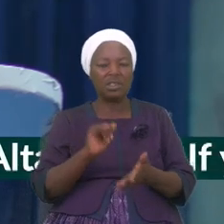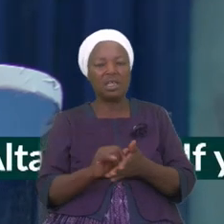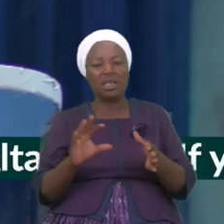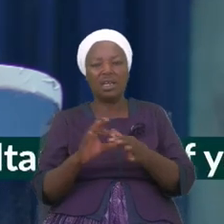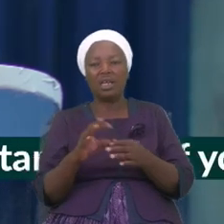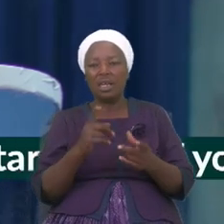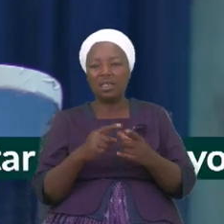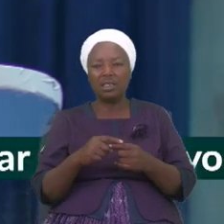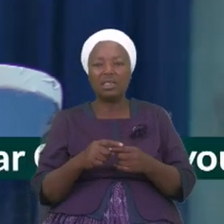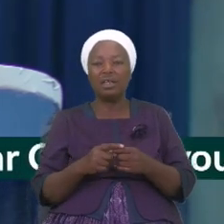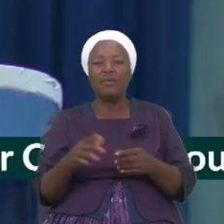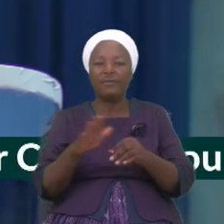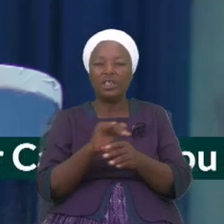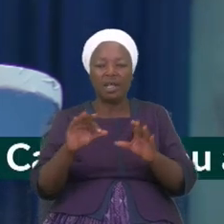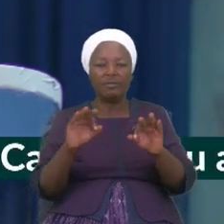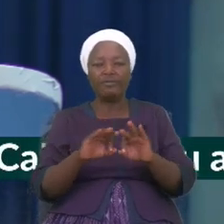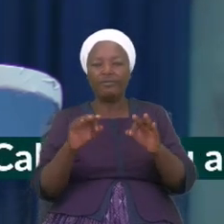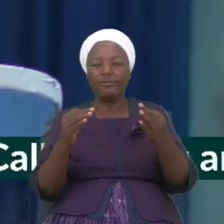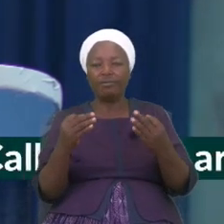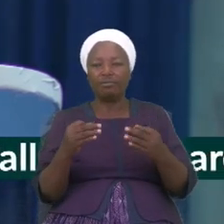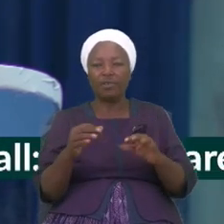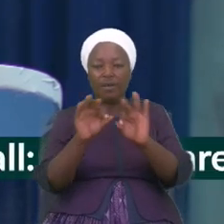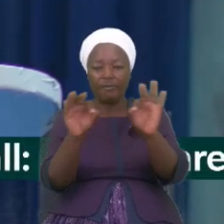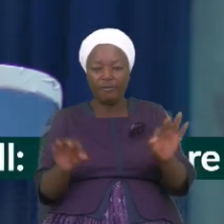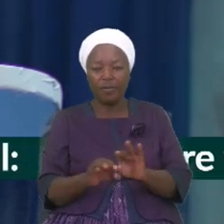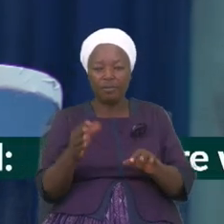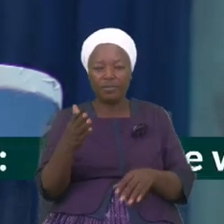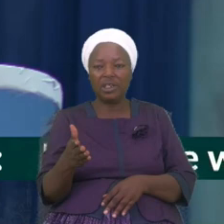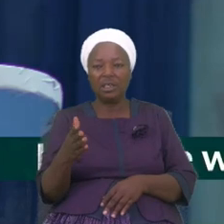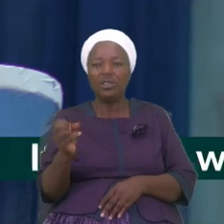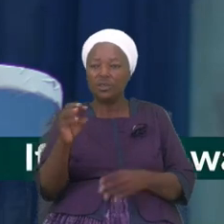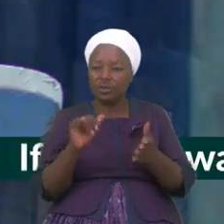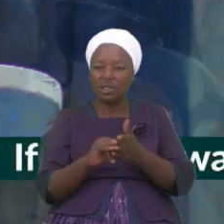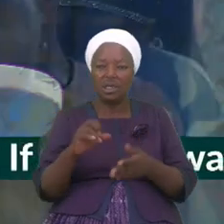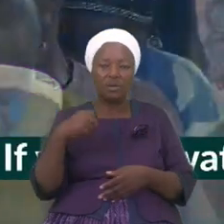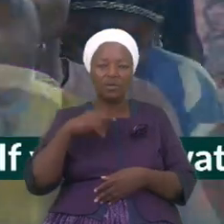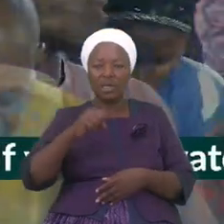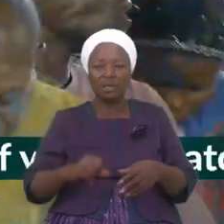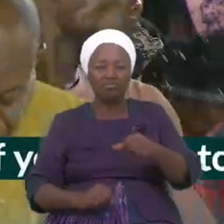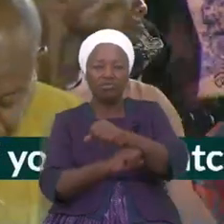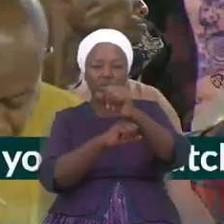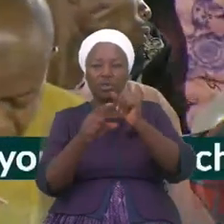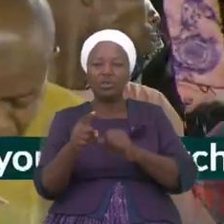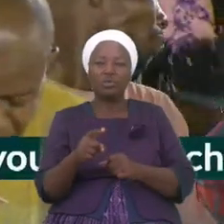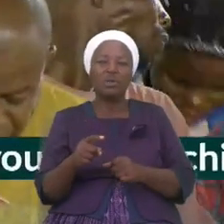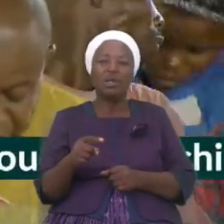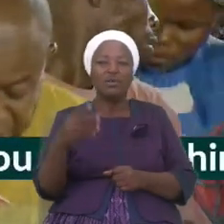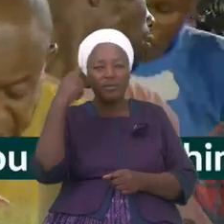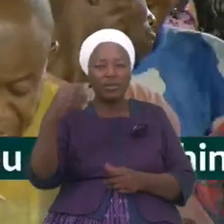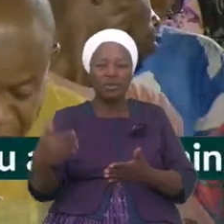the form that we prop up so that we can assist you further for your new walk in